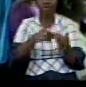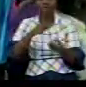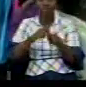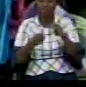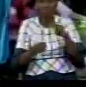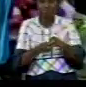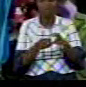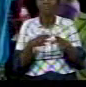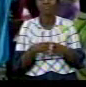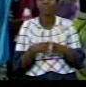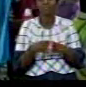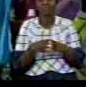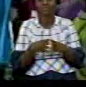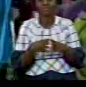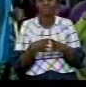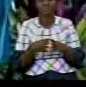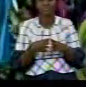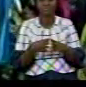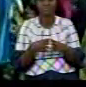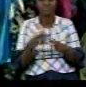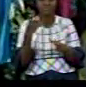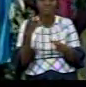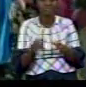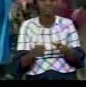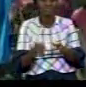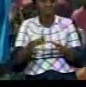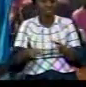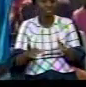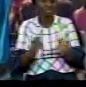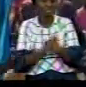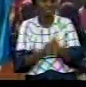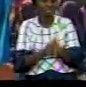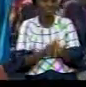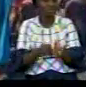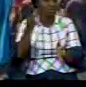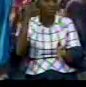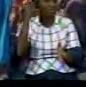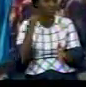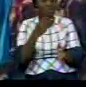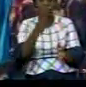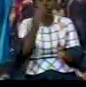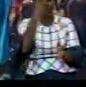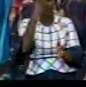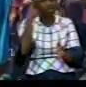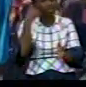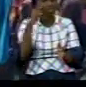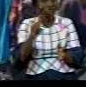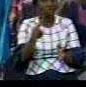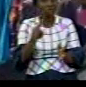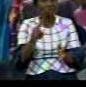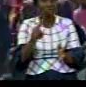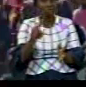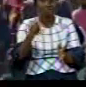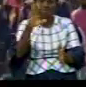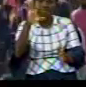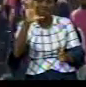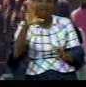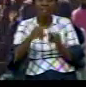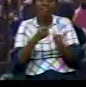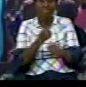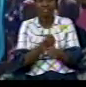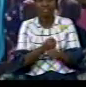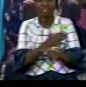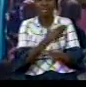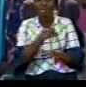the child has been blind for five years and the mother had to leave lagos migrated to kwara